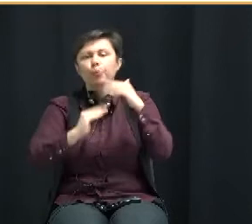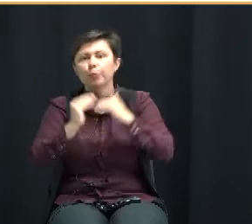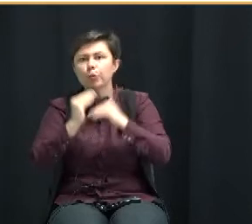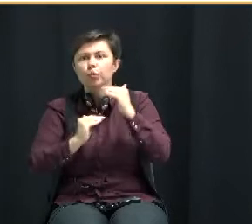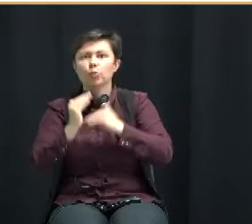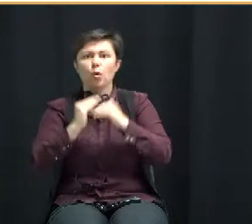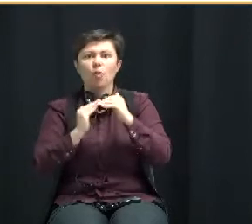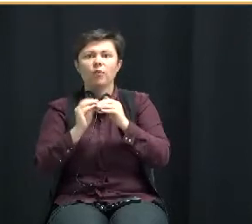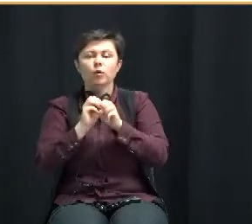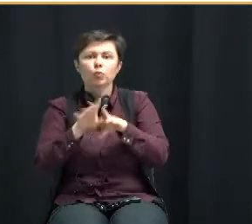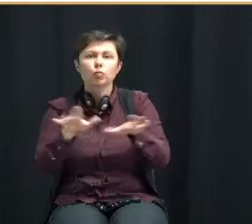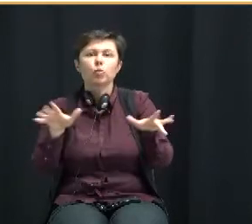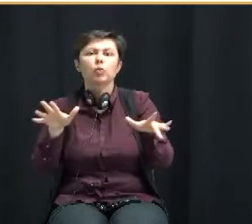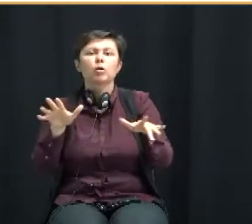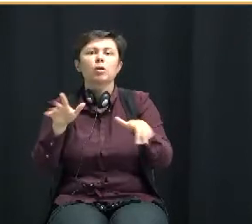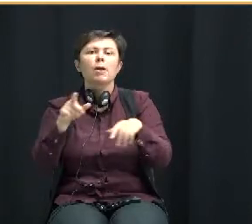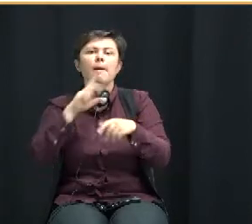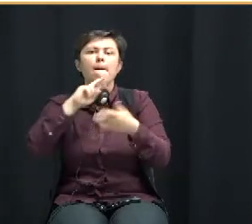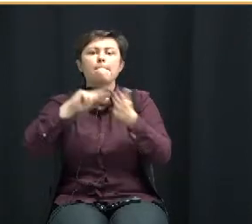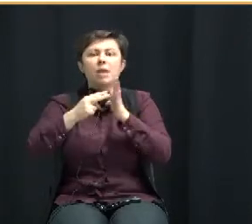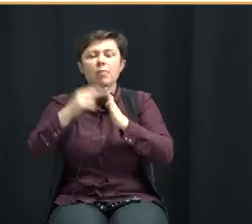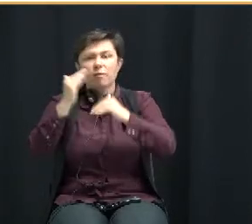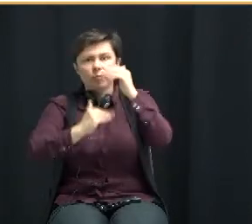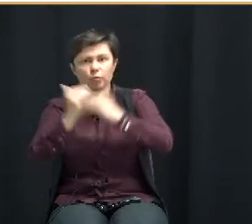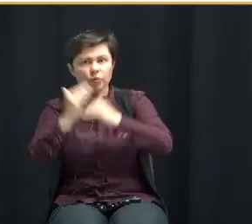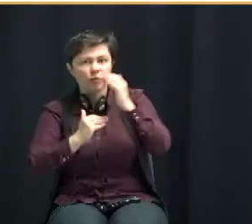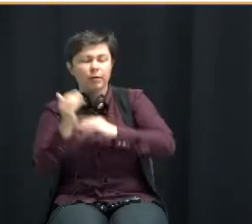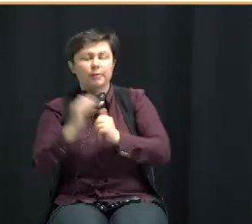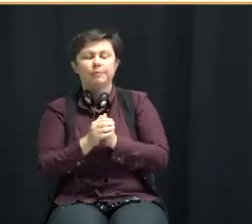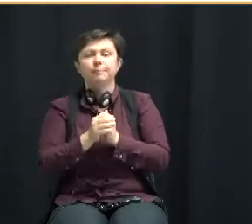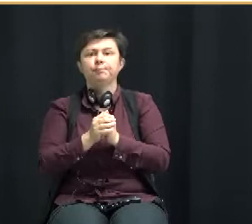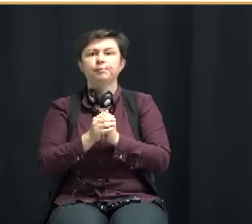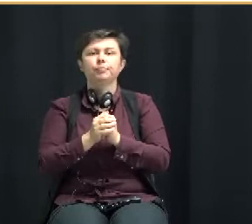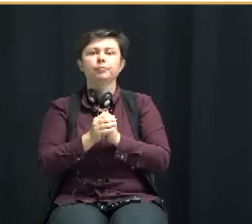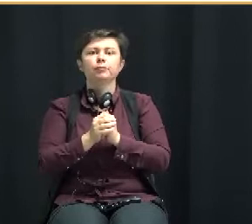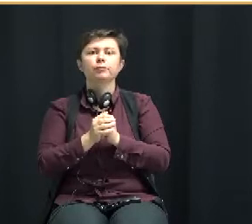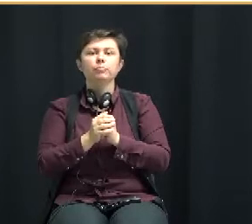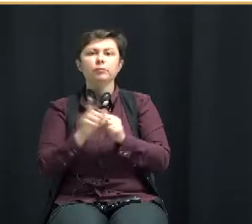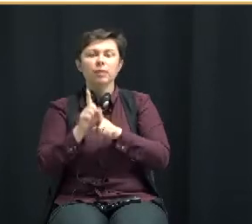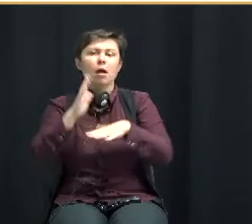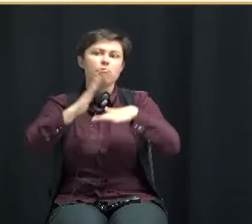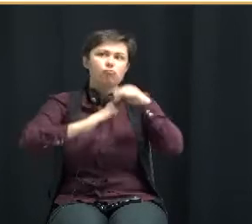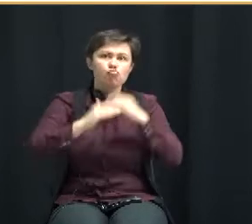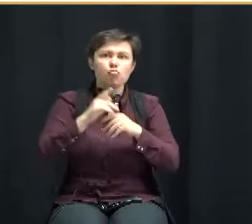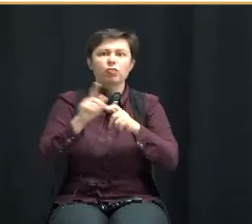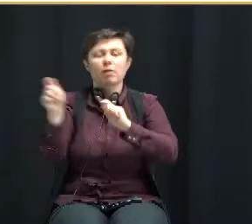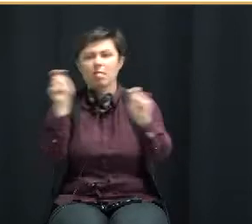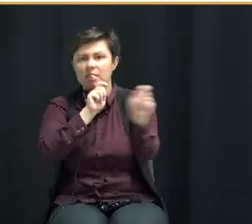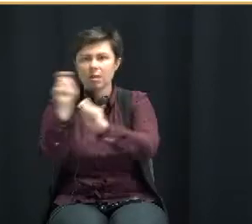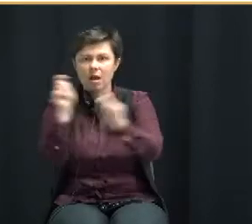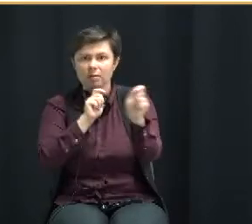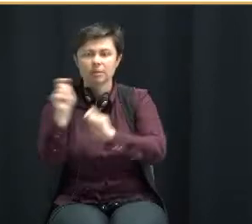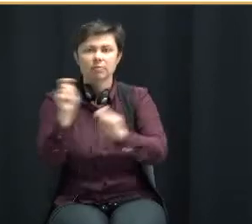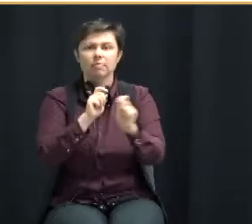changes introduced in urban infrastructure, including housing,